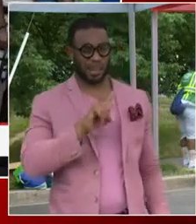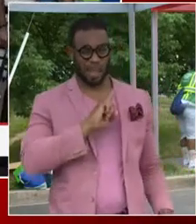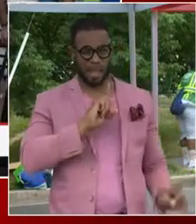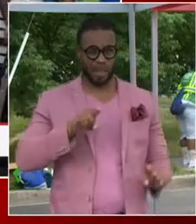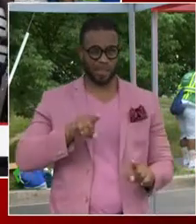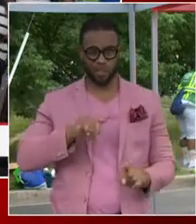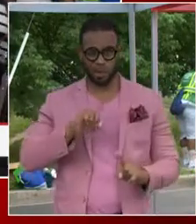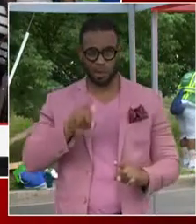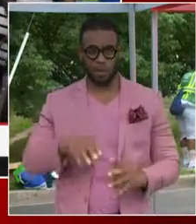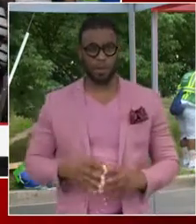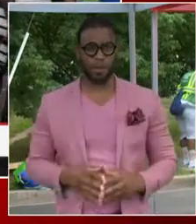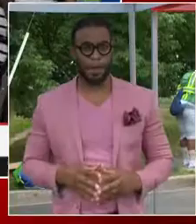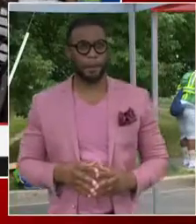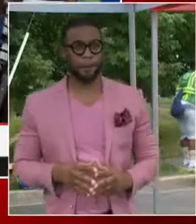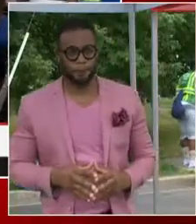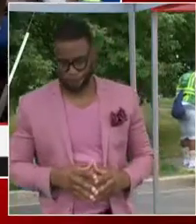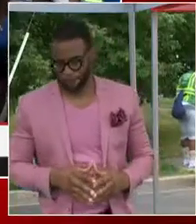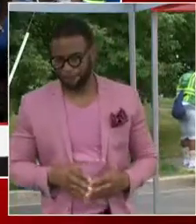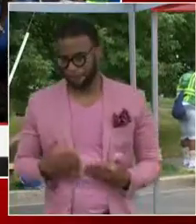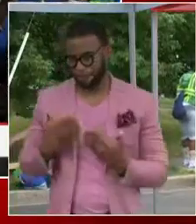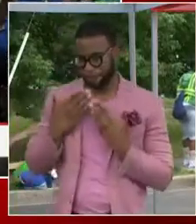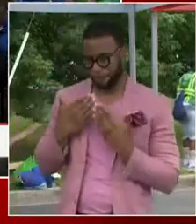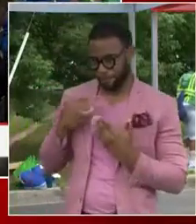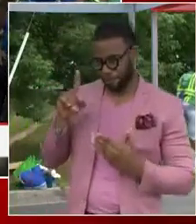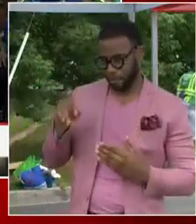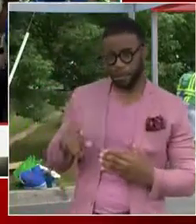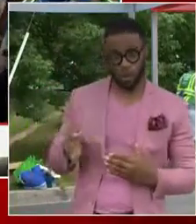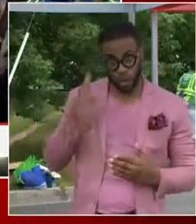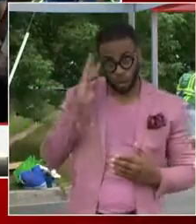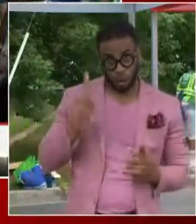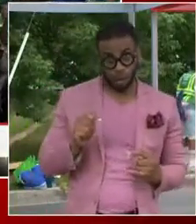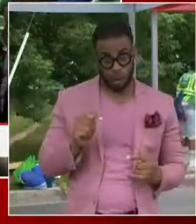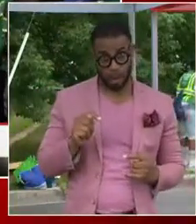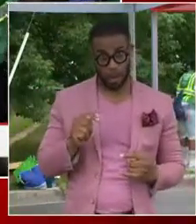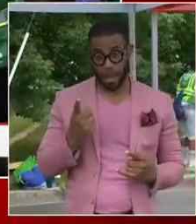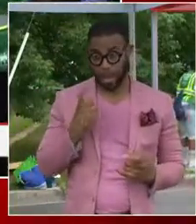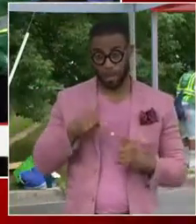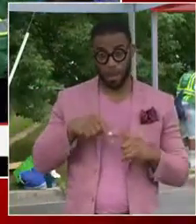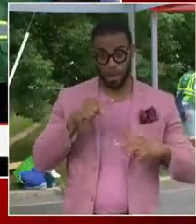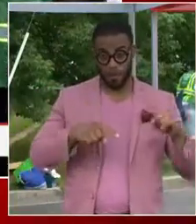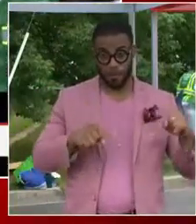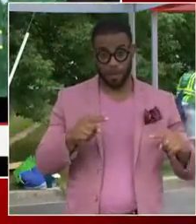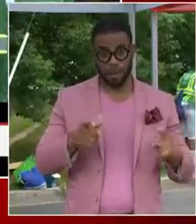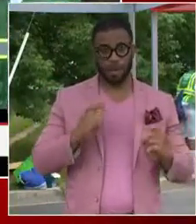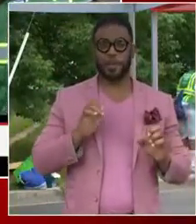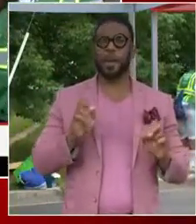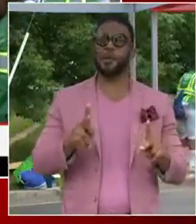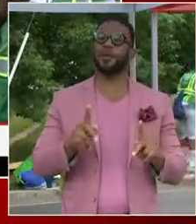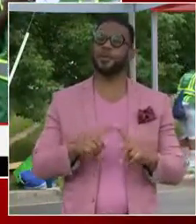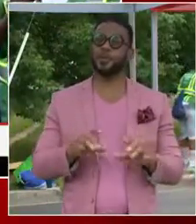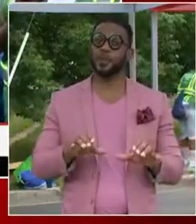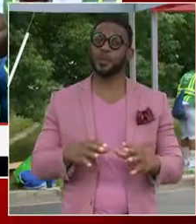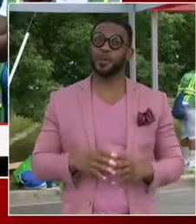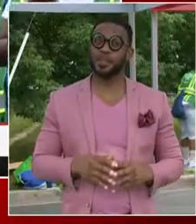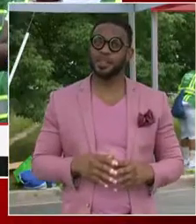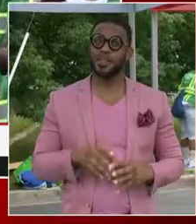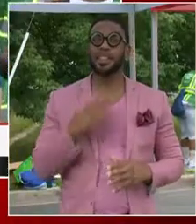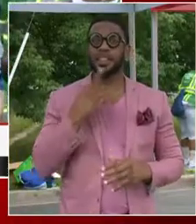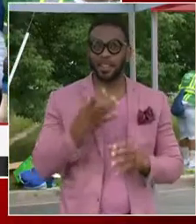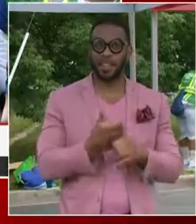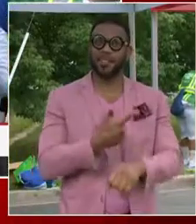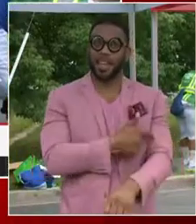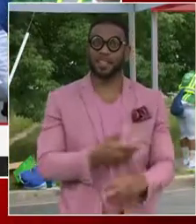question. Sure, thank you for that. And you know what asking about variants gives me the opportunity to do is to tell you to